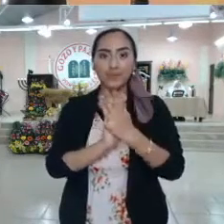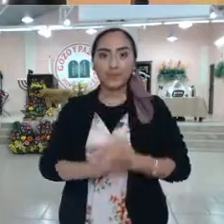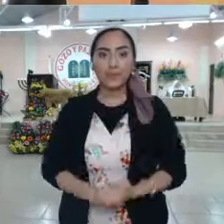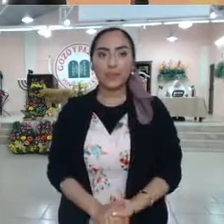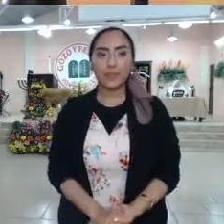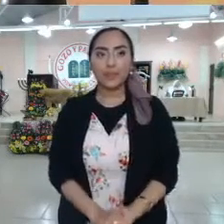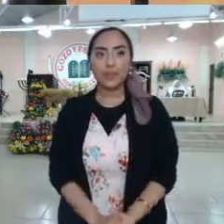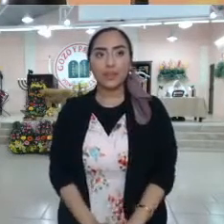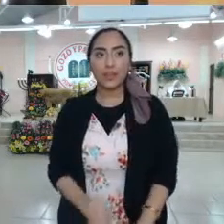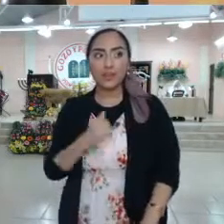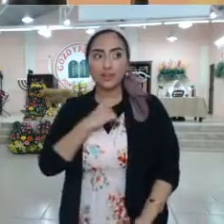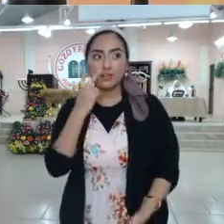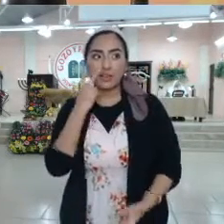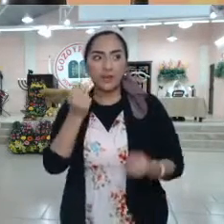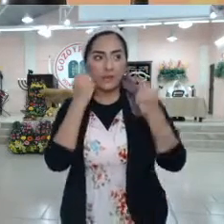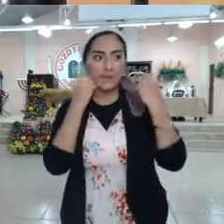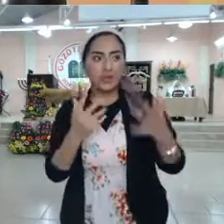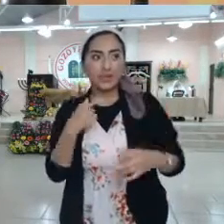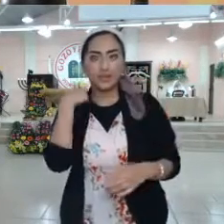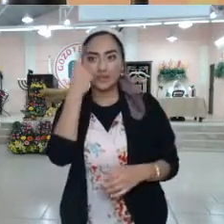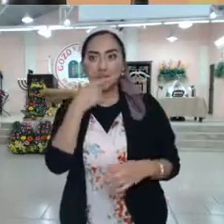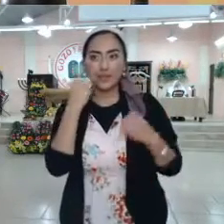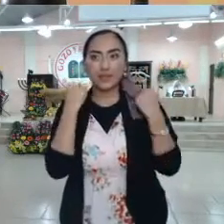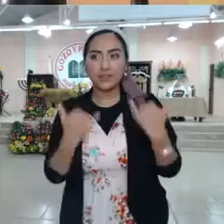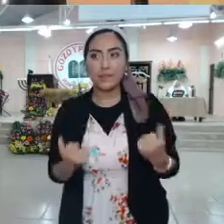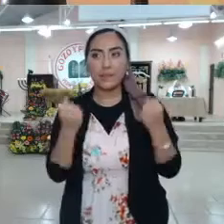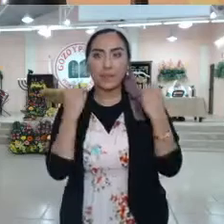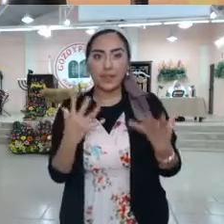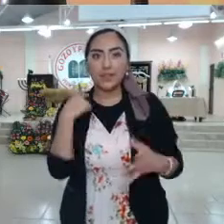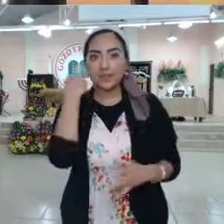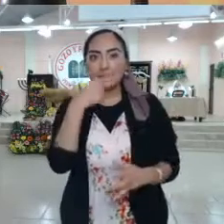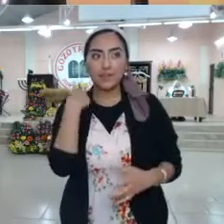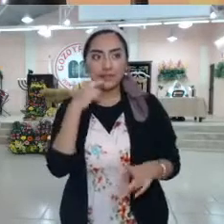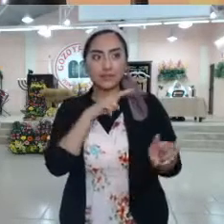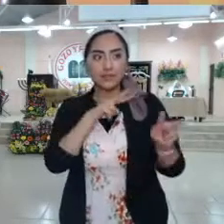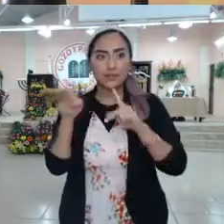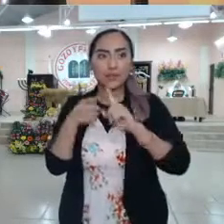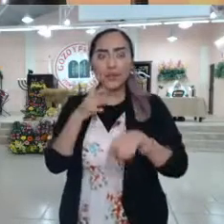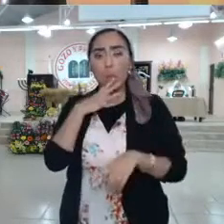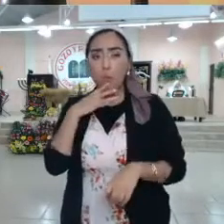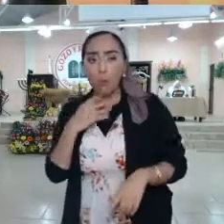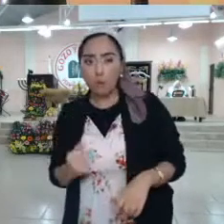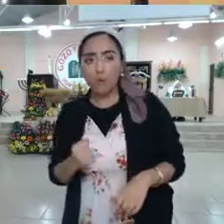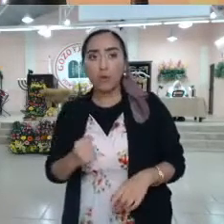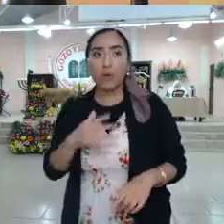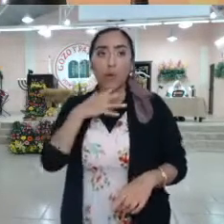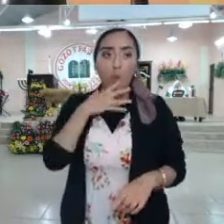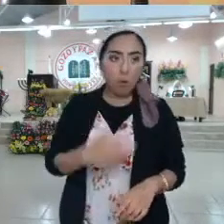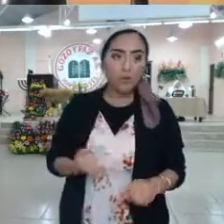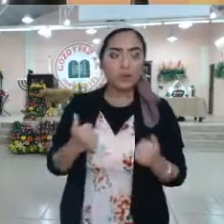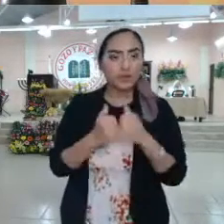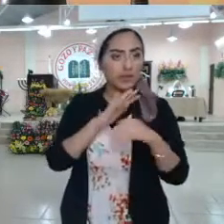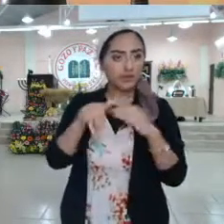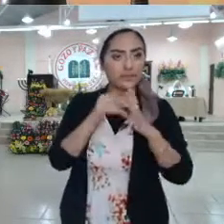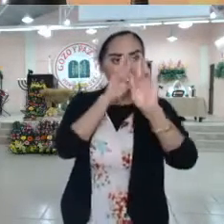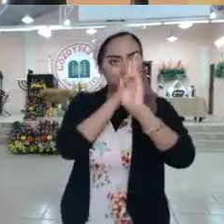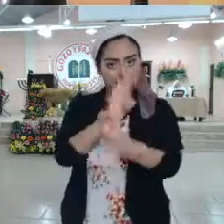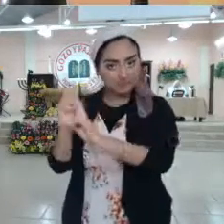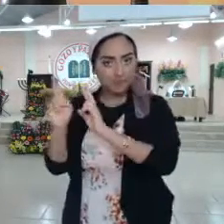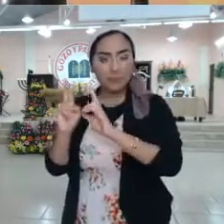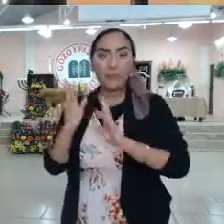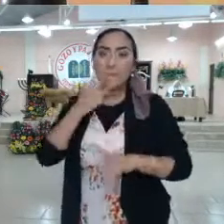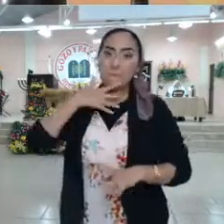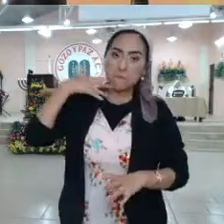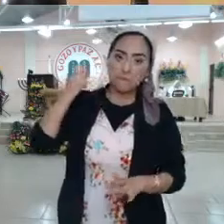Yo vi muchos rostros en I esta saw many fiesta. faces during this Muchos feast, rostros. many De faces viejecitos y of all viejecitas, con todo men and respeto, women being de adultos